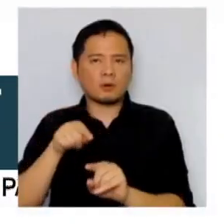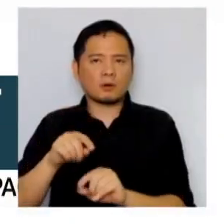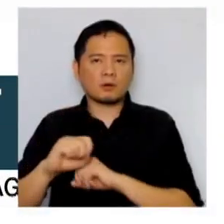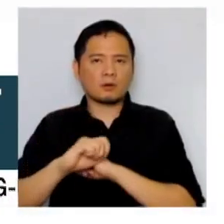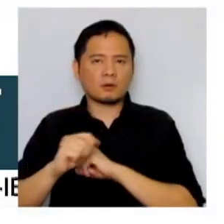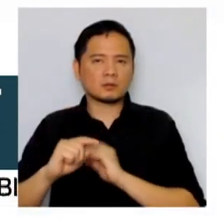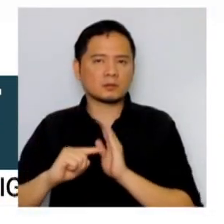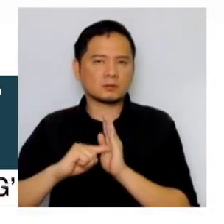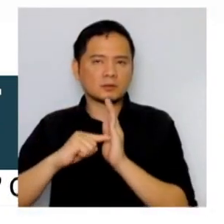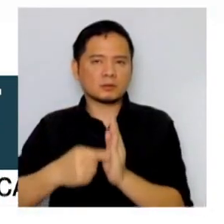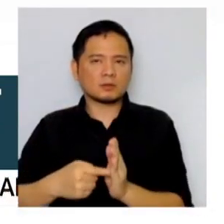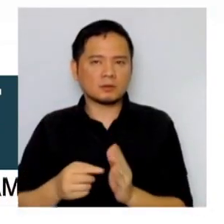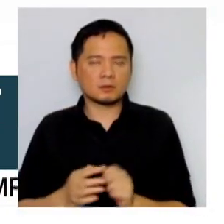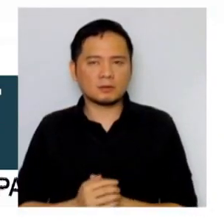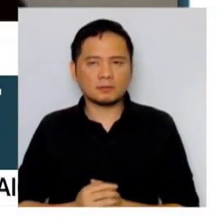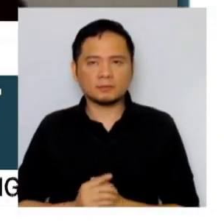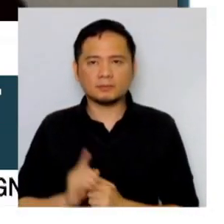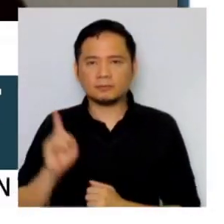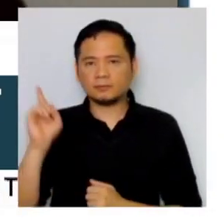The